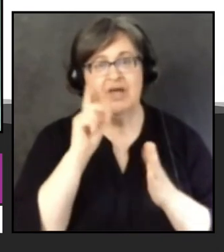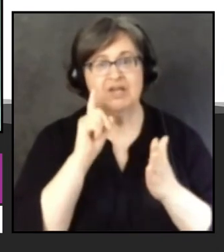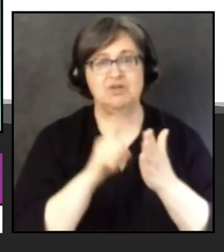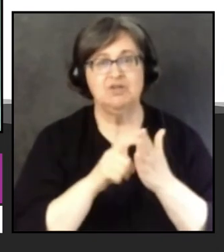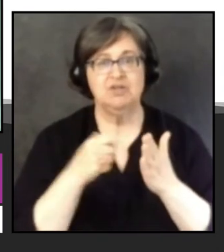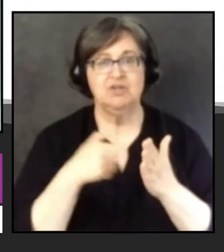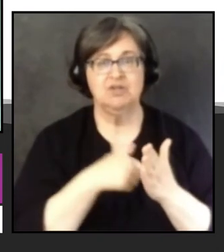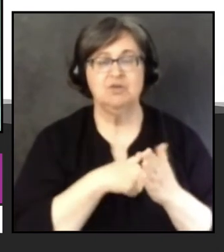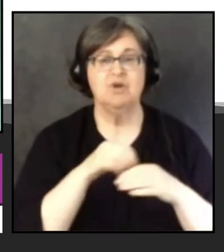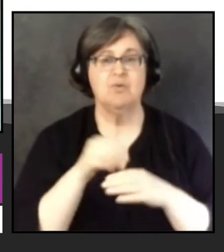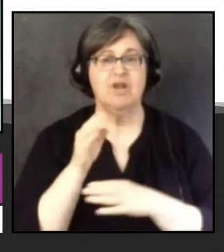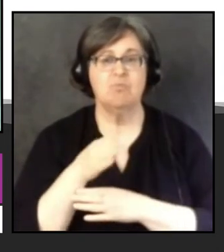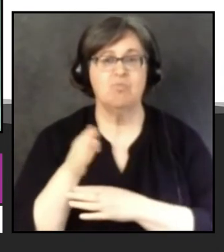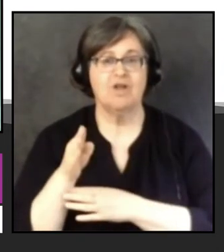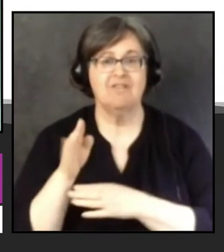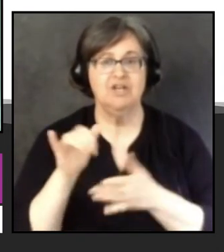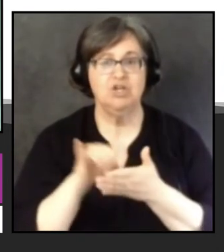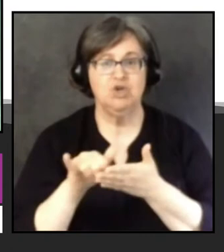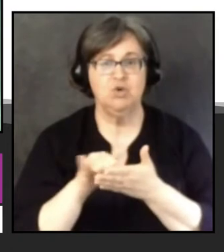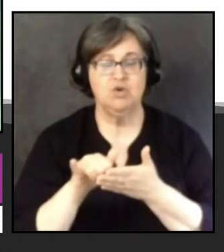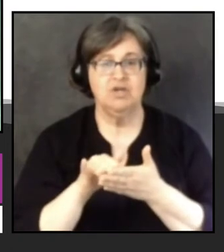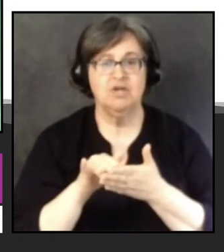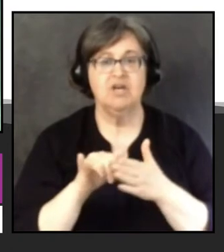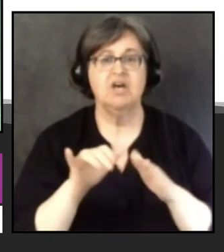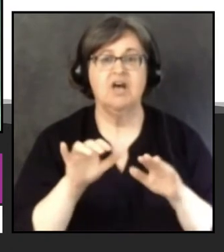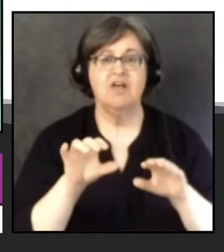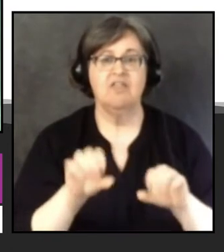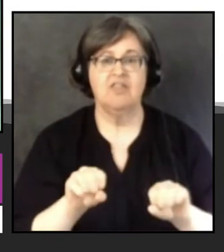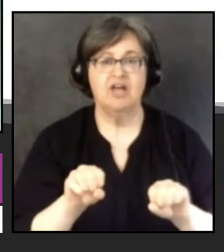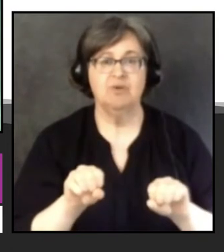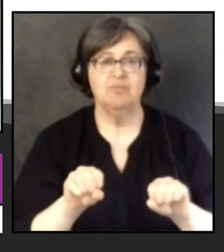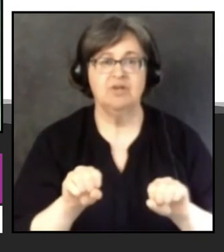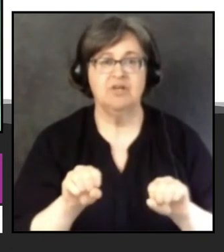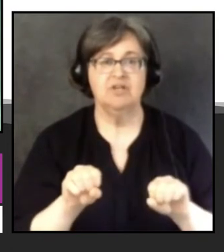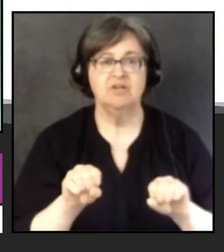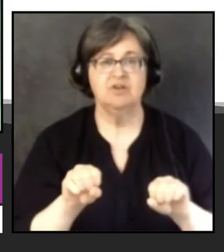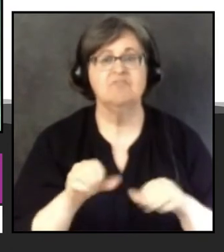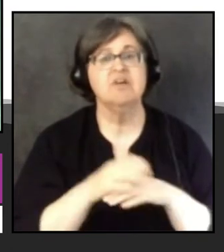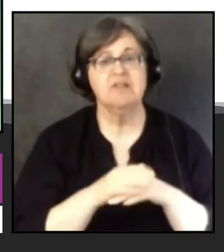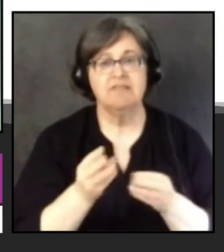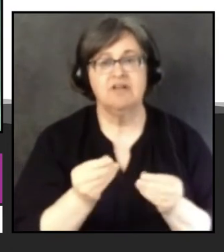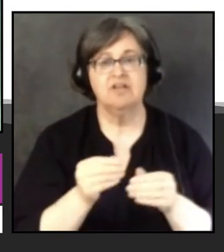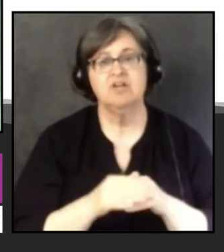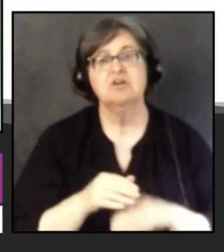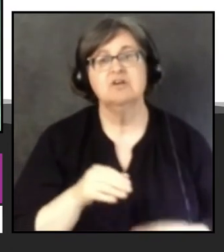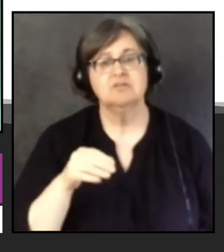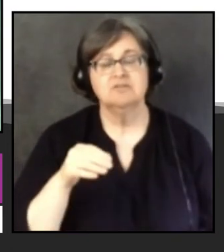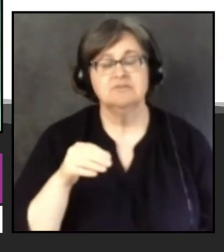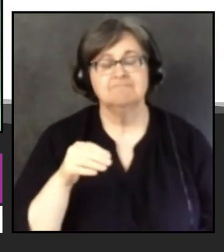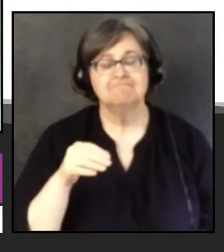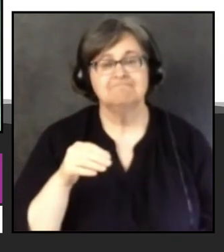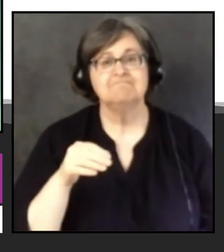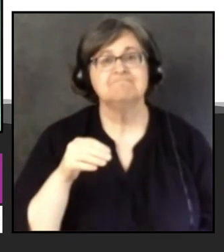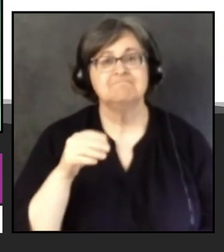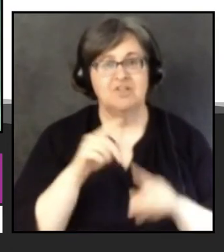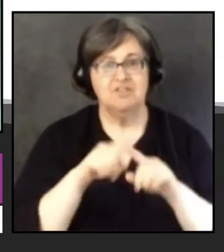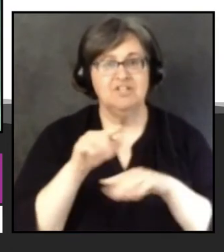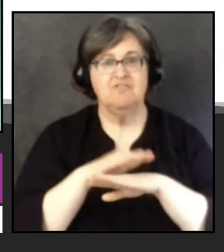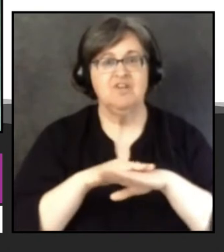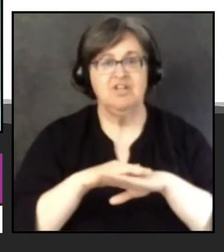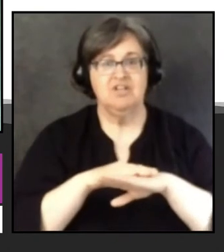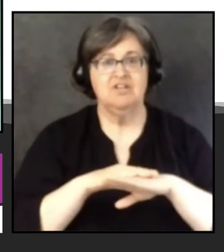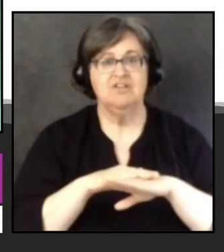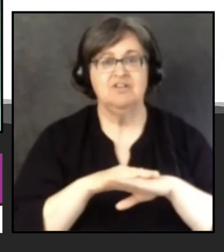we are in Brooklyn, the occupied and unceded lands of the Canarsie, who are part of the